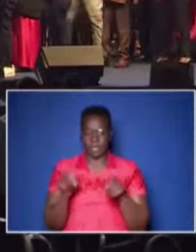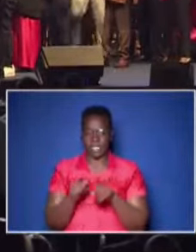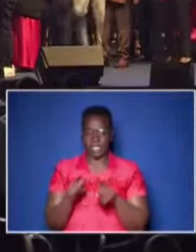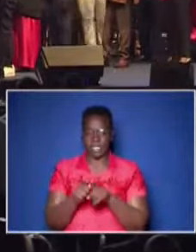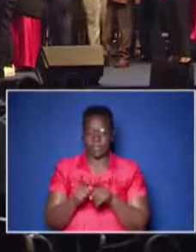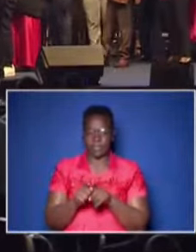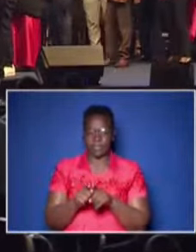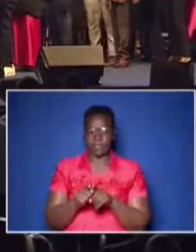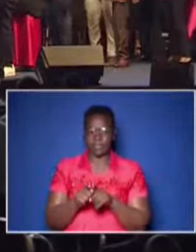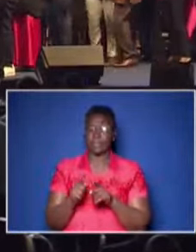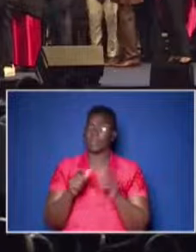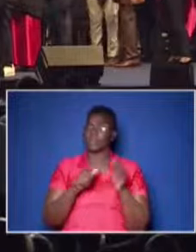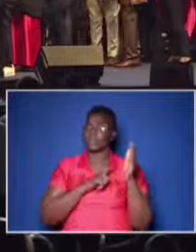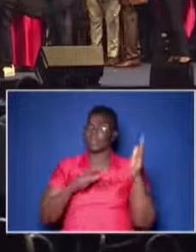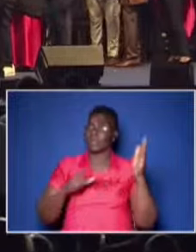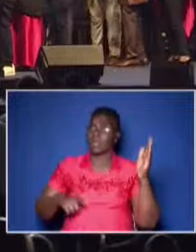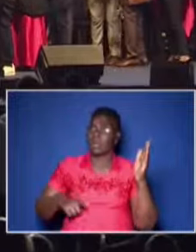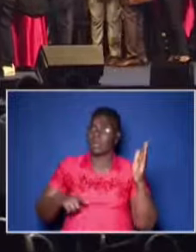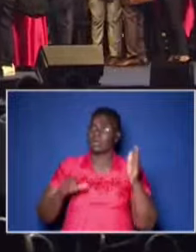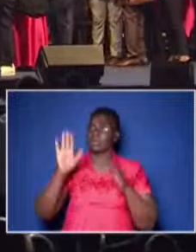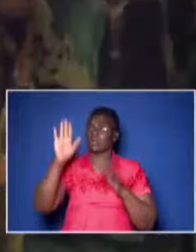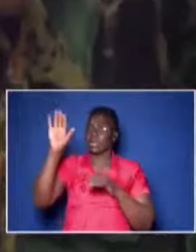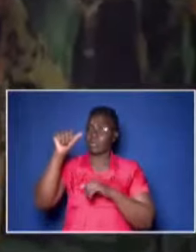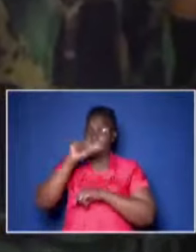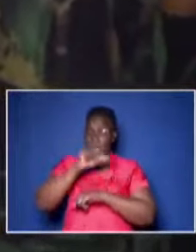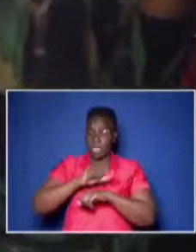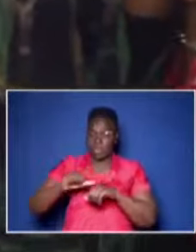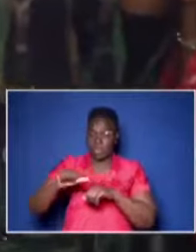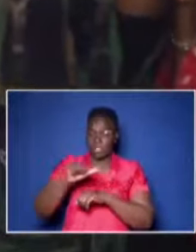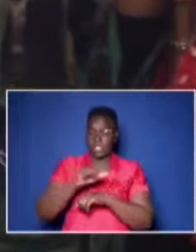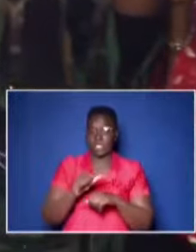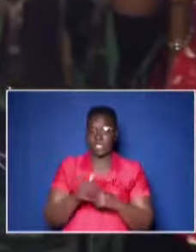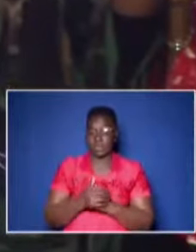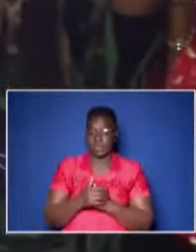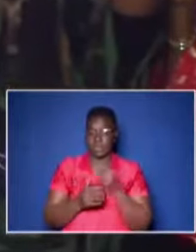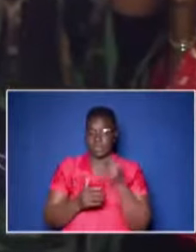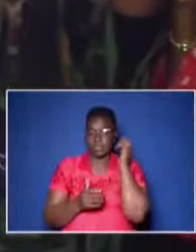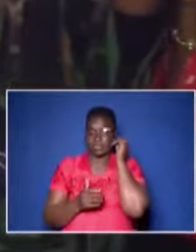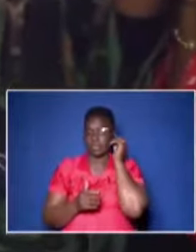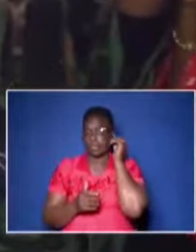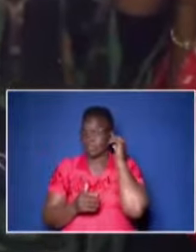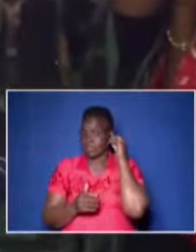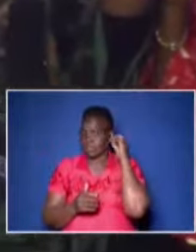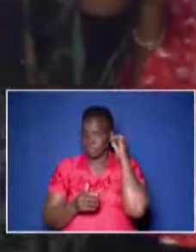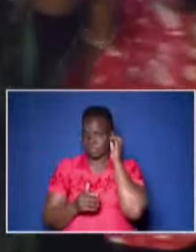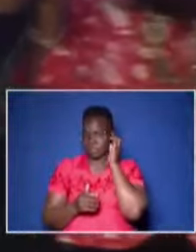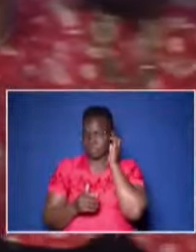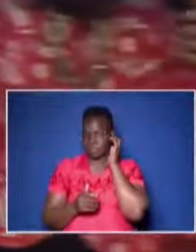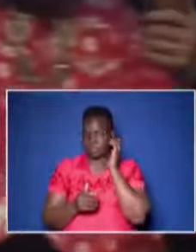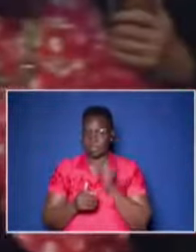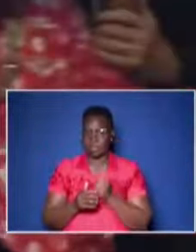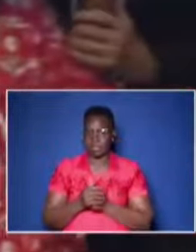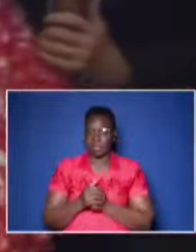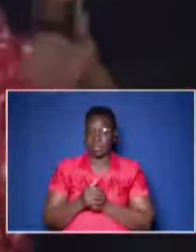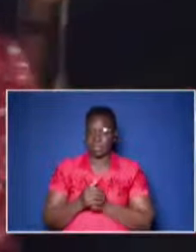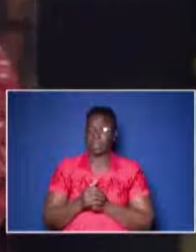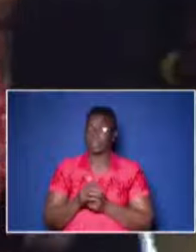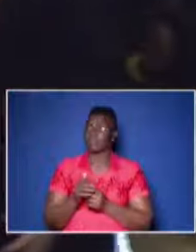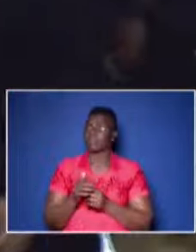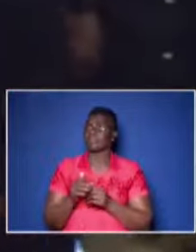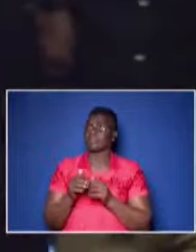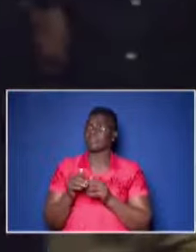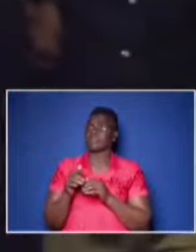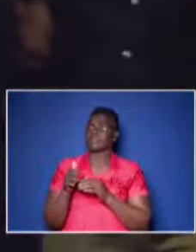desert that anointing stand behind him guys is reigning on